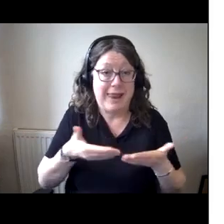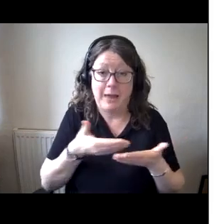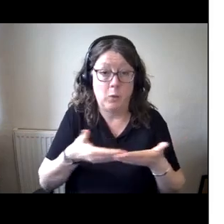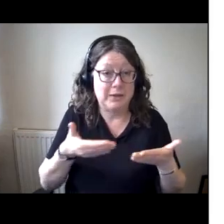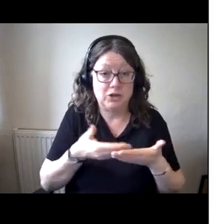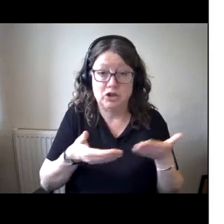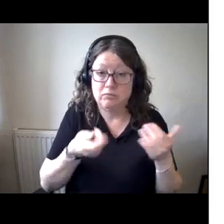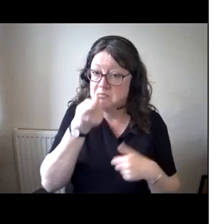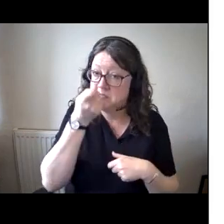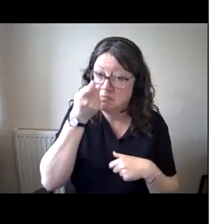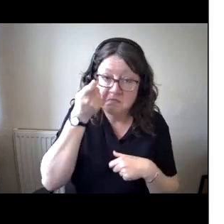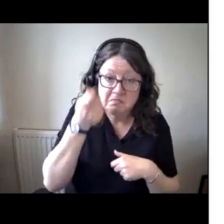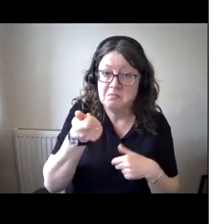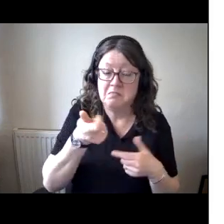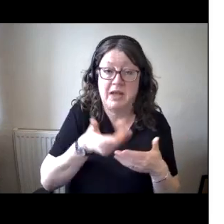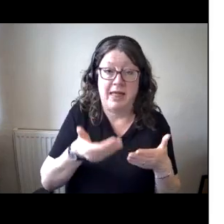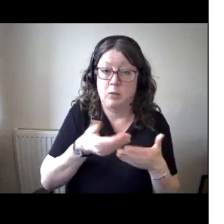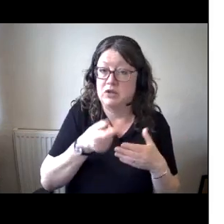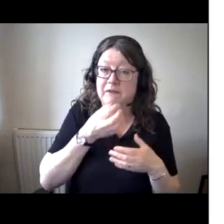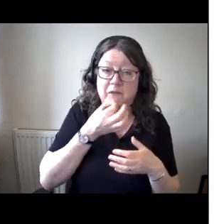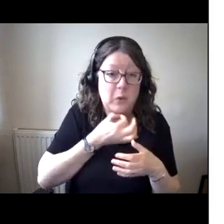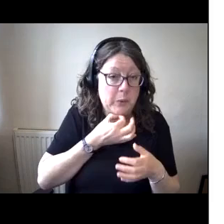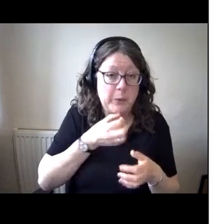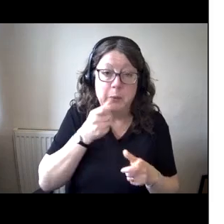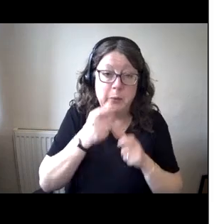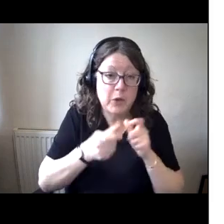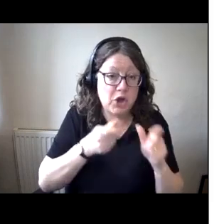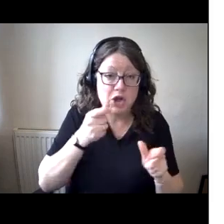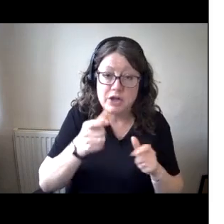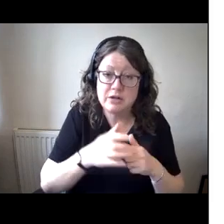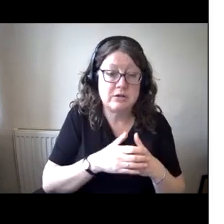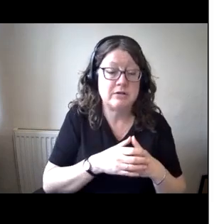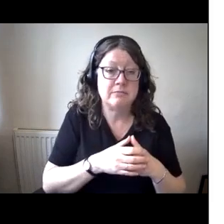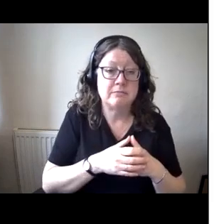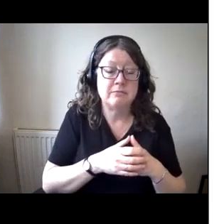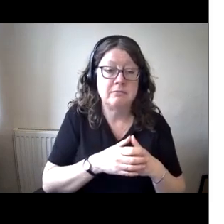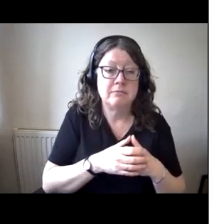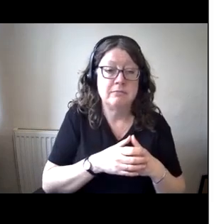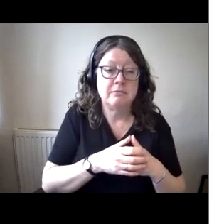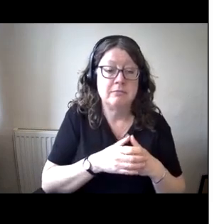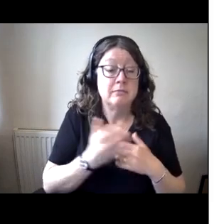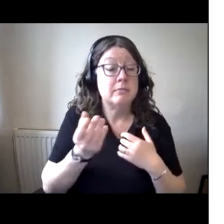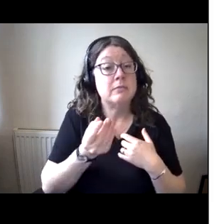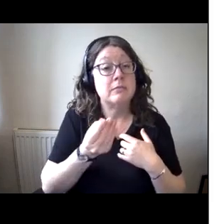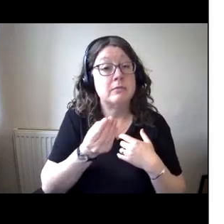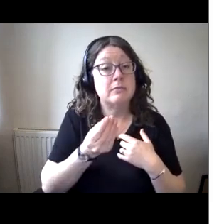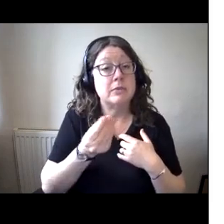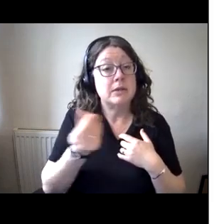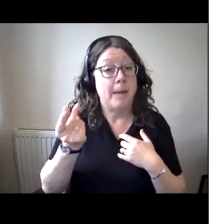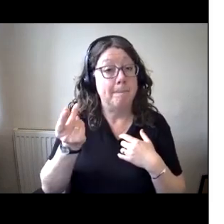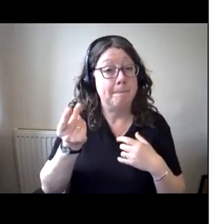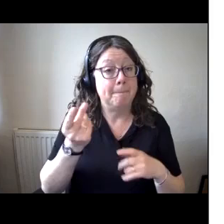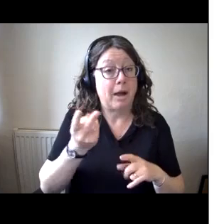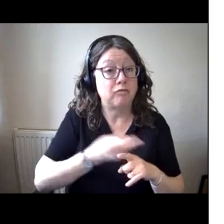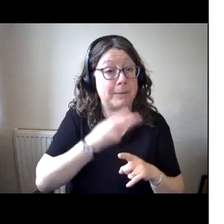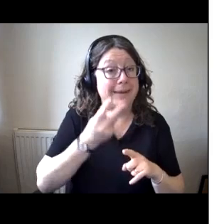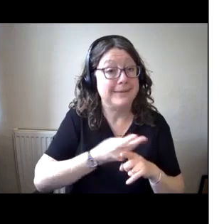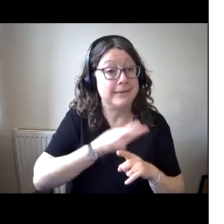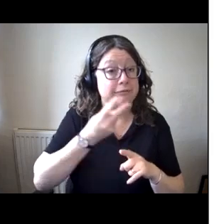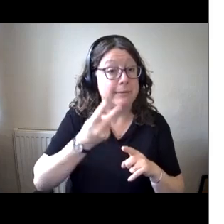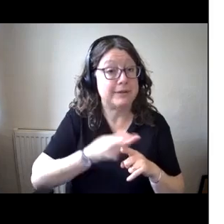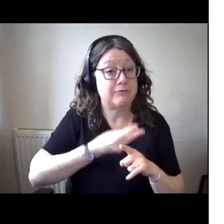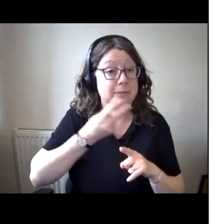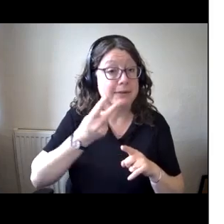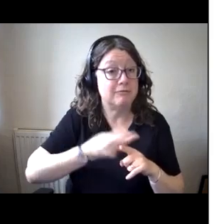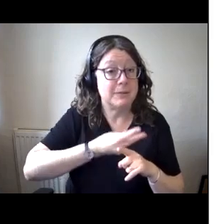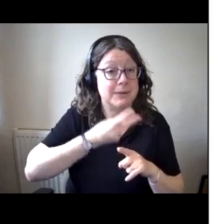very few words, spoken words. We might see for some of our young people that they repeat words or they repeat certain